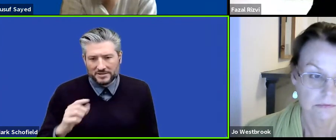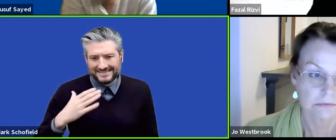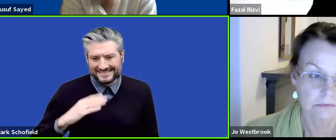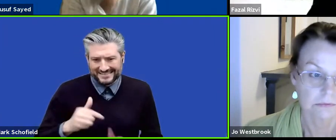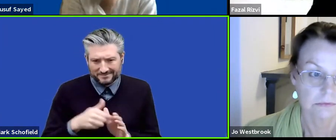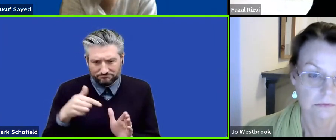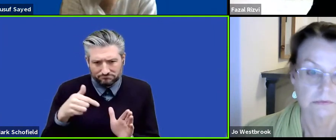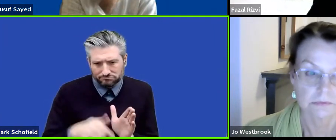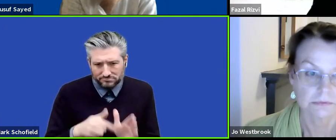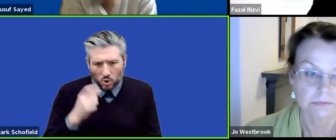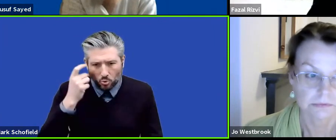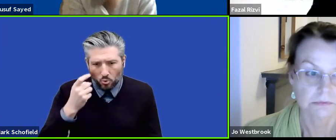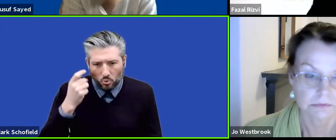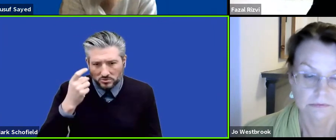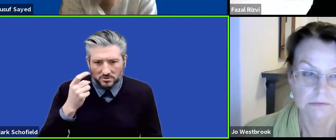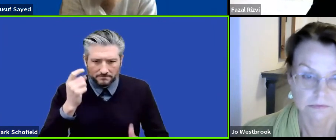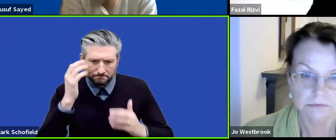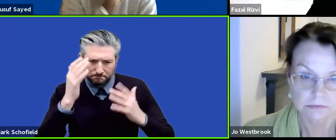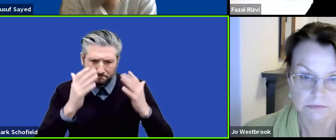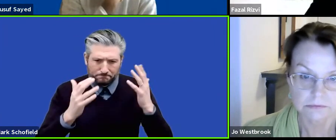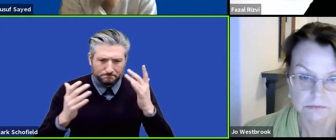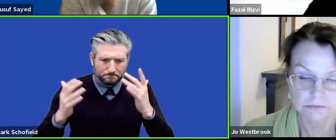and reflection. Fazal?